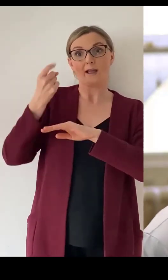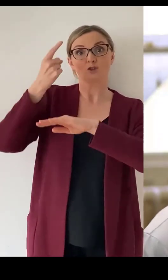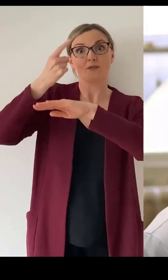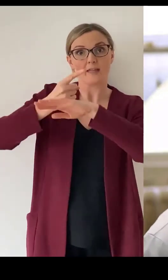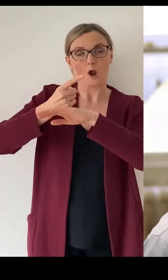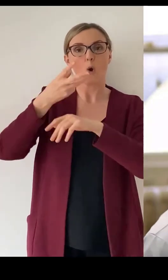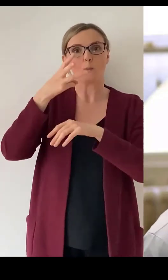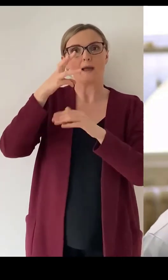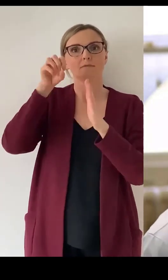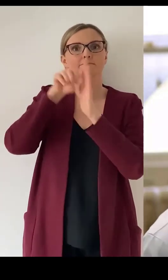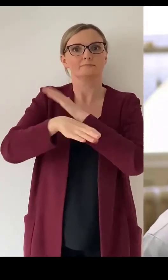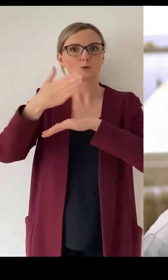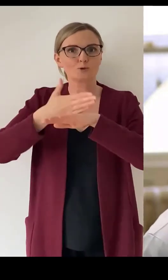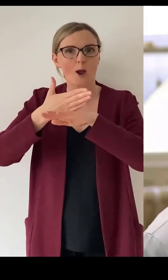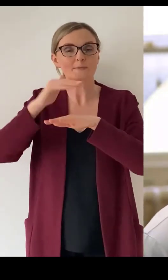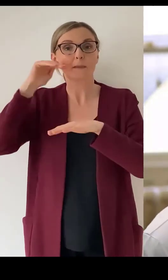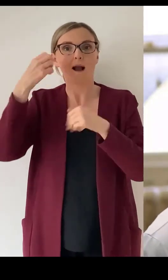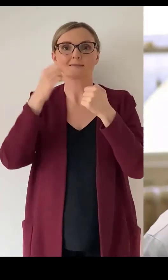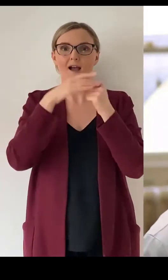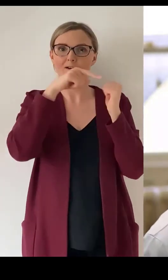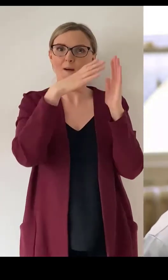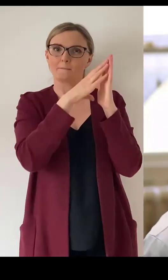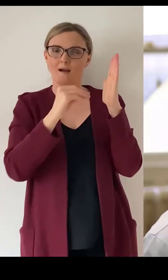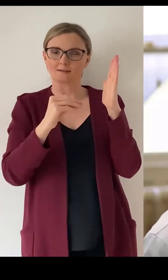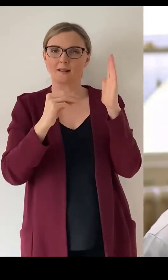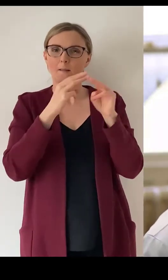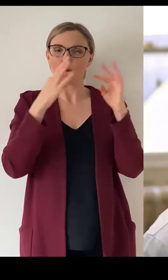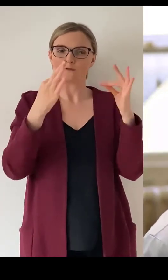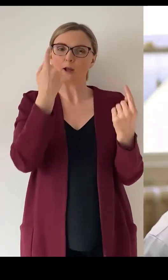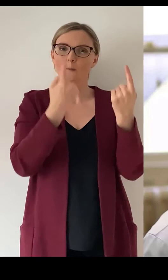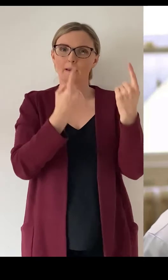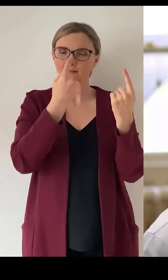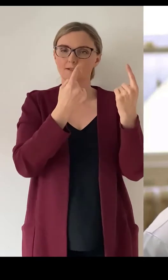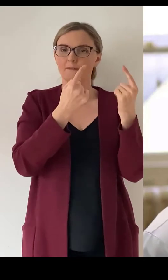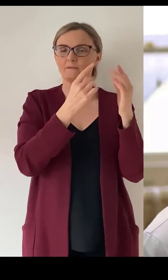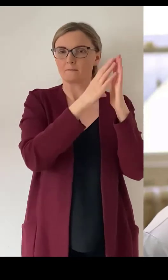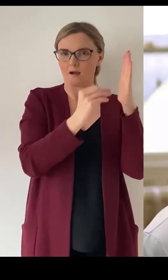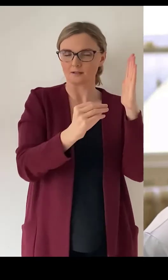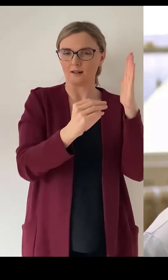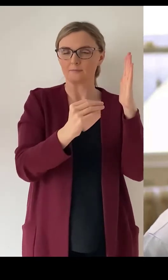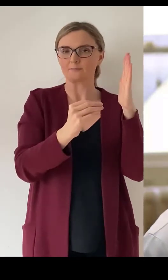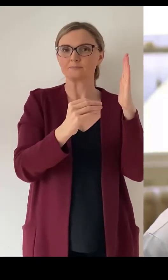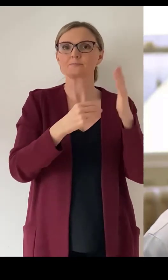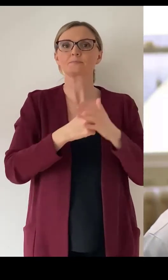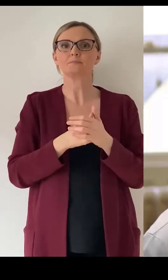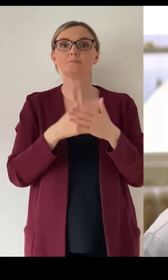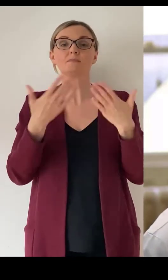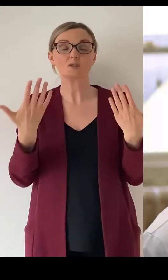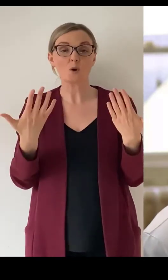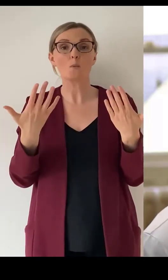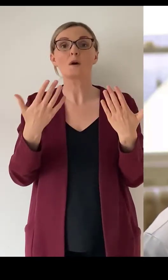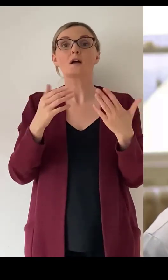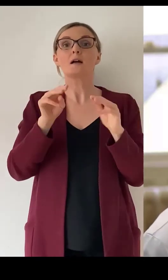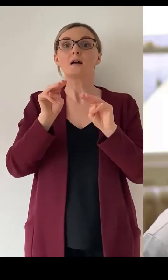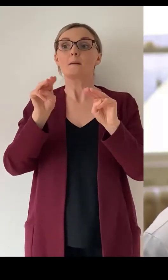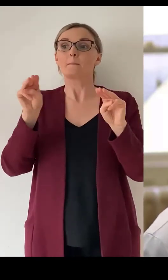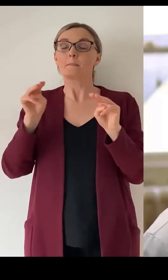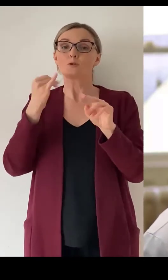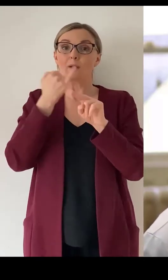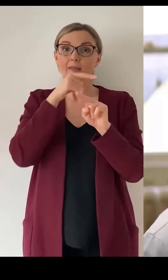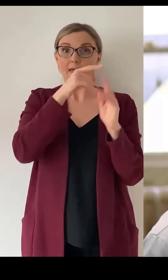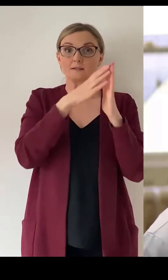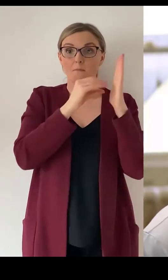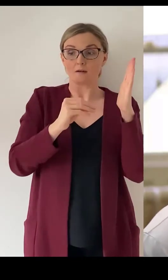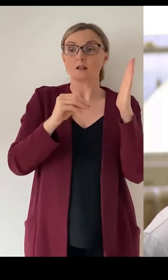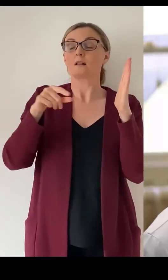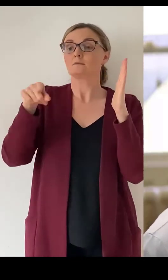competitive model. And the logic is quite compelling, because in this model, workers get paid what they're worth to the